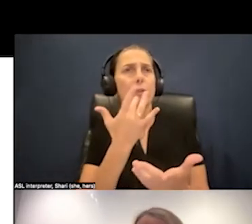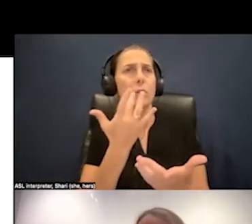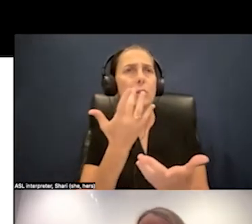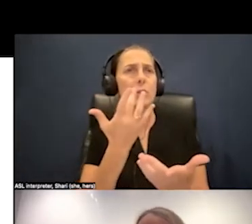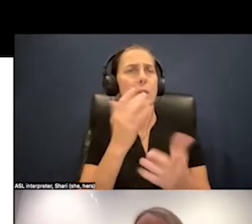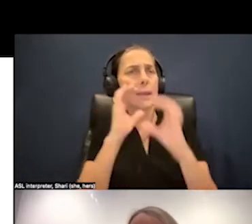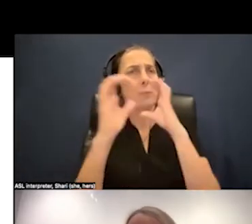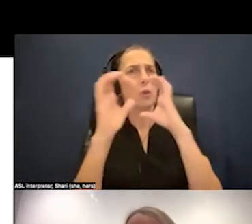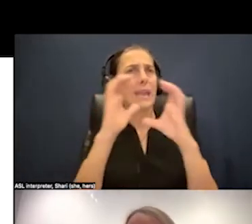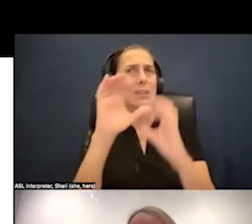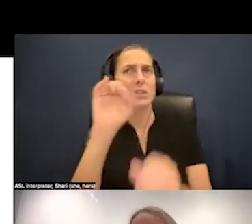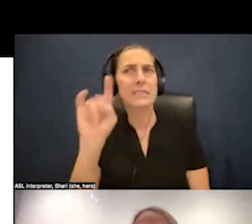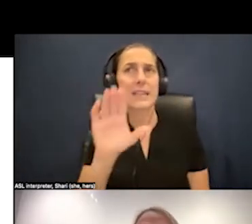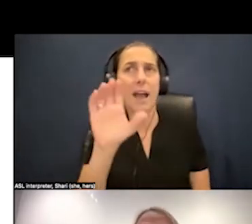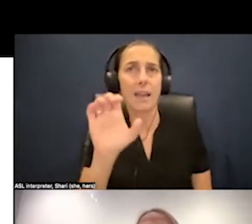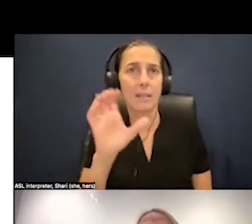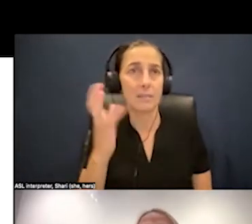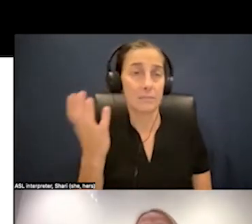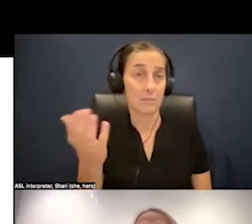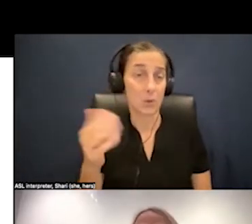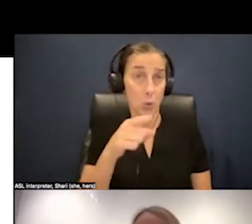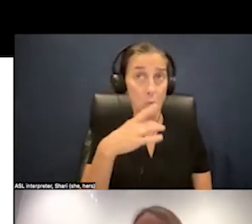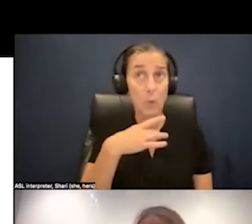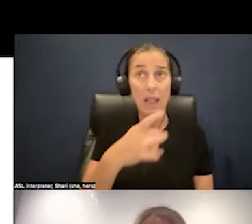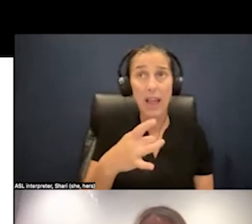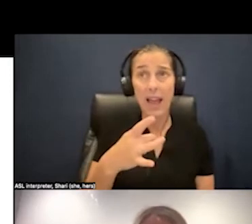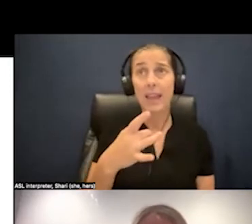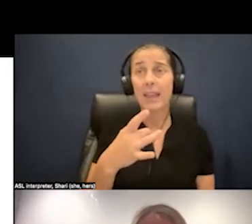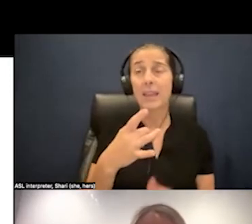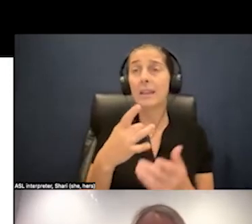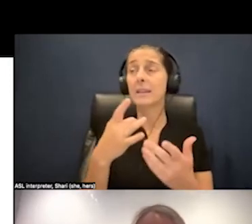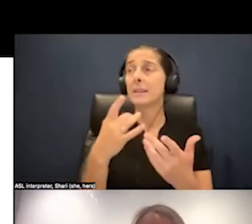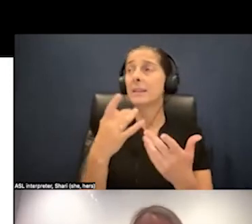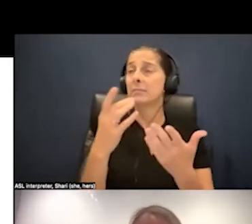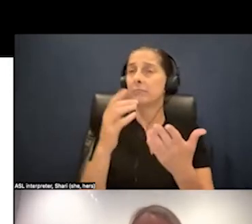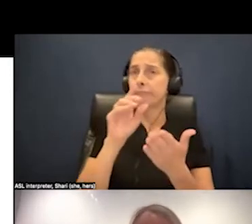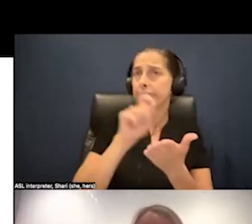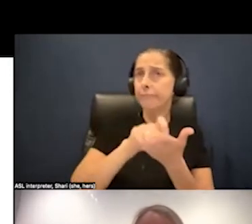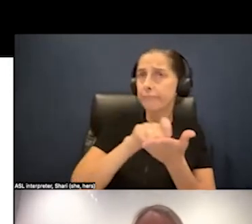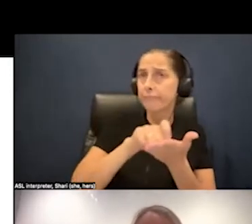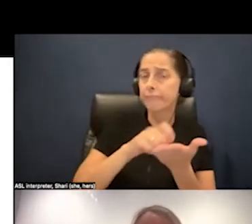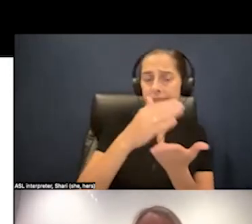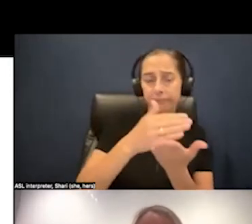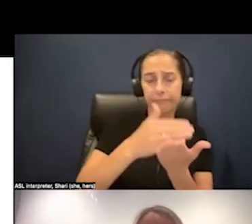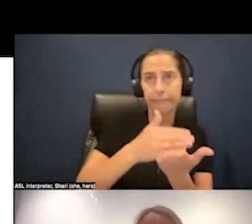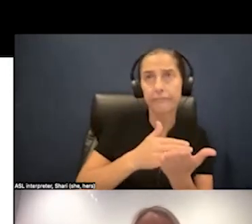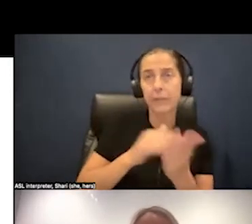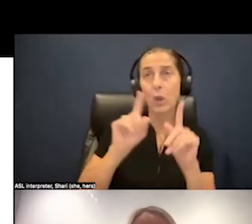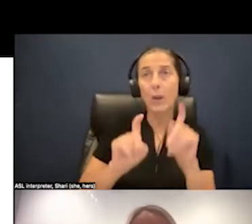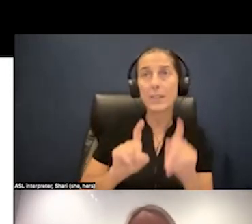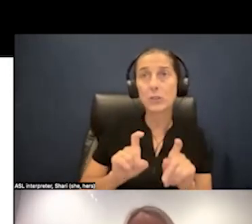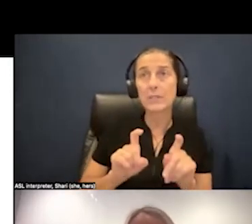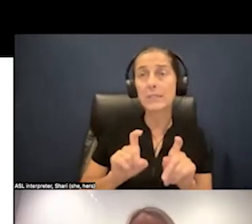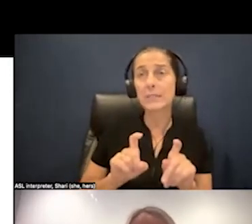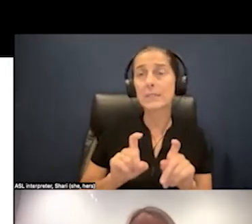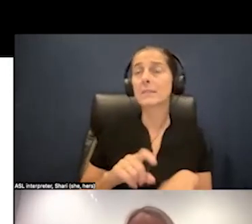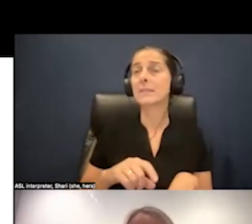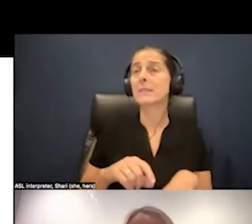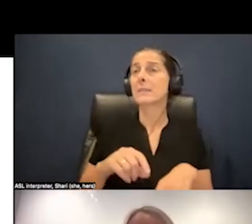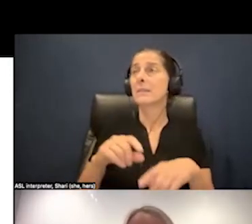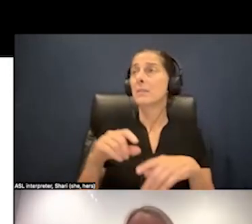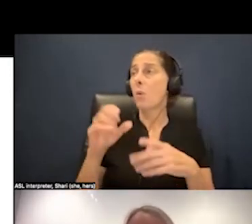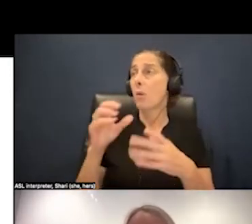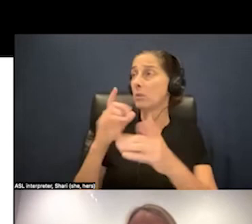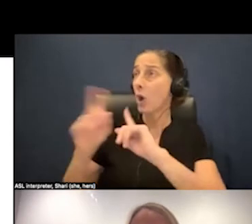to take notes? Or do you like to go into that visit and just kind of, have on your head what you got to talk about and just start going